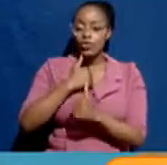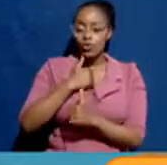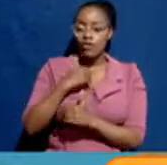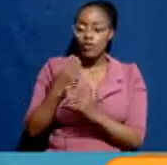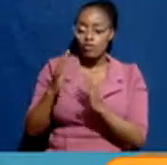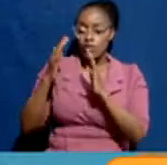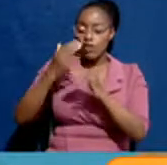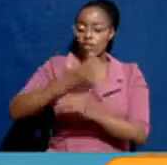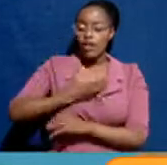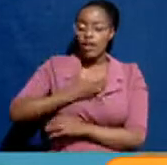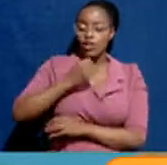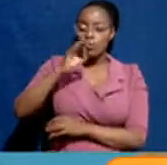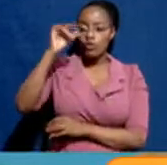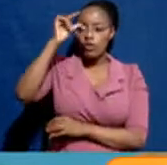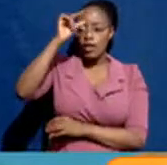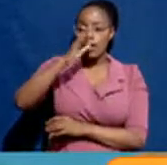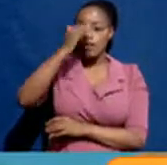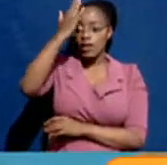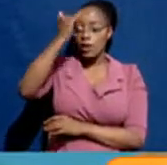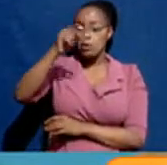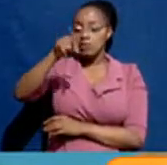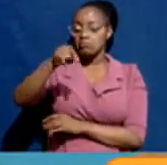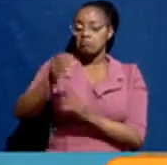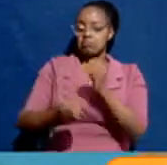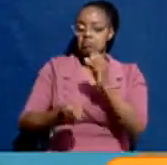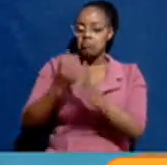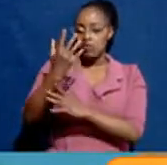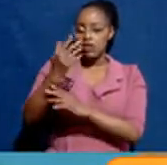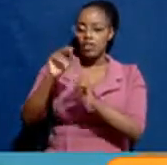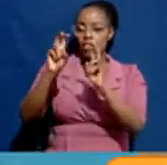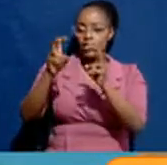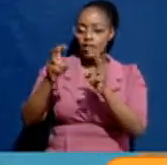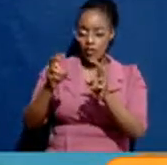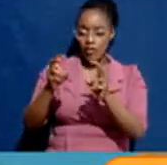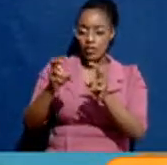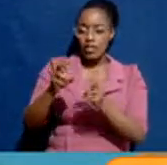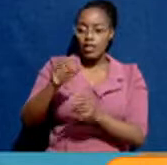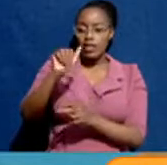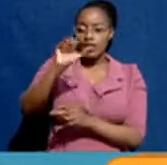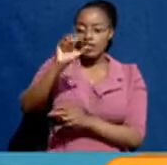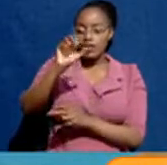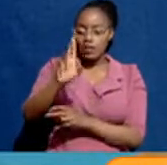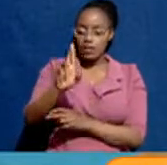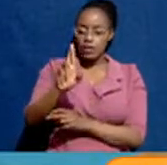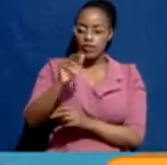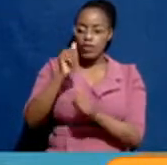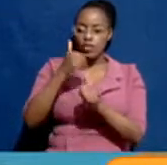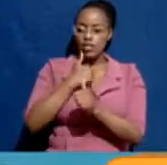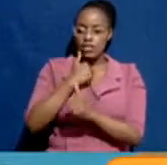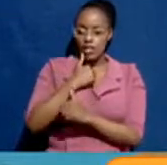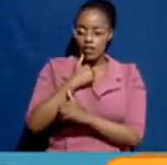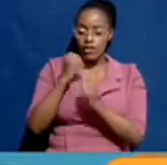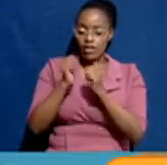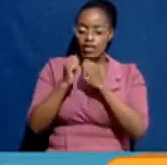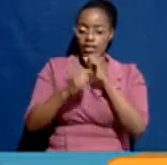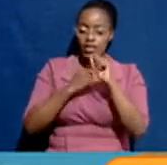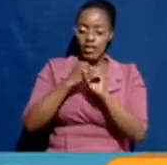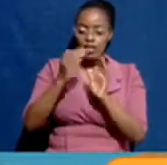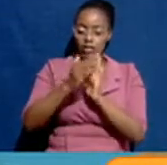the Council of Governors in coming up with this this year's a theme of looking at the 10 years.